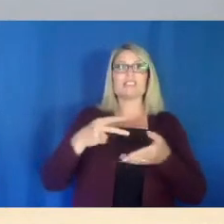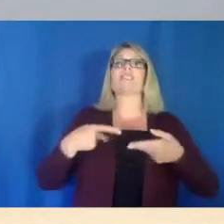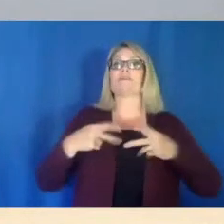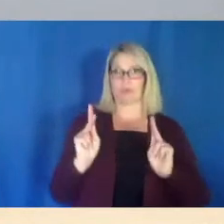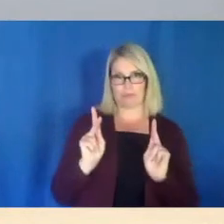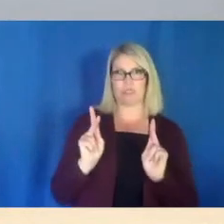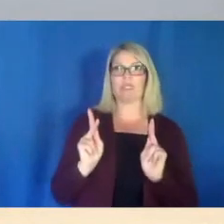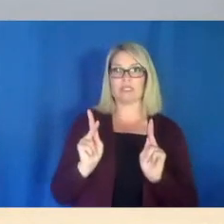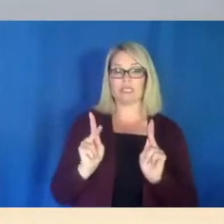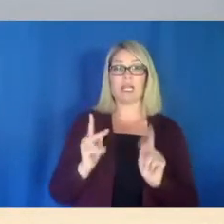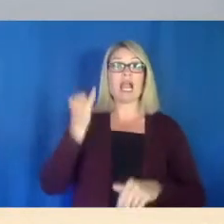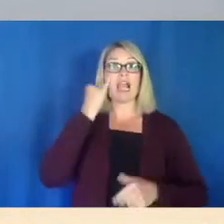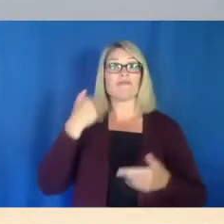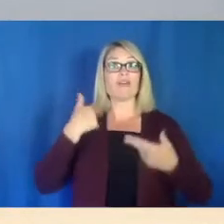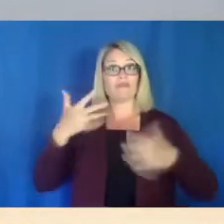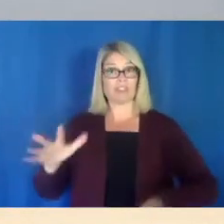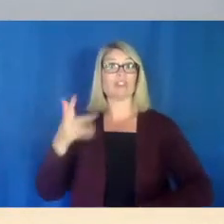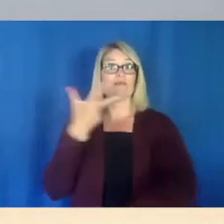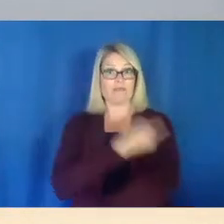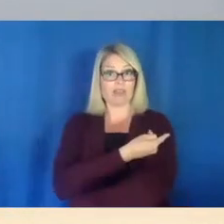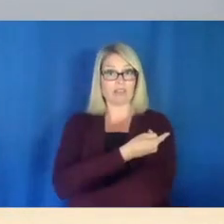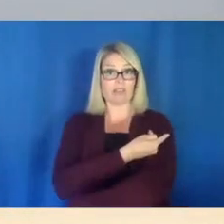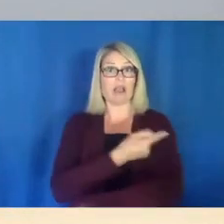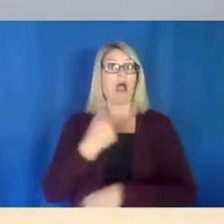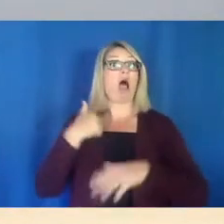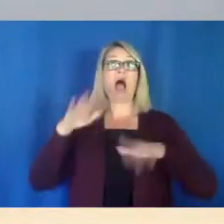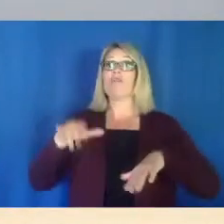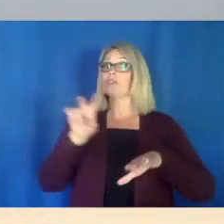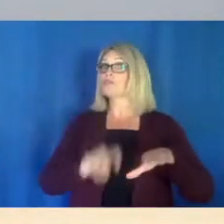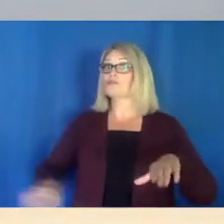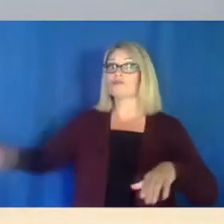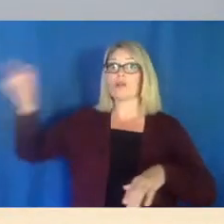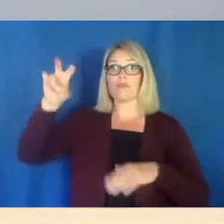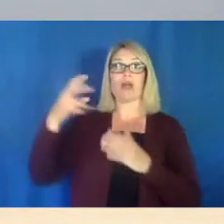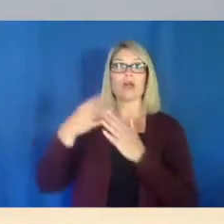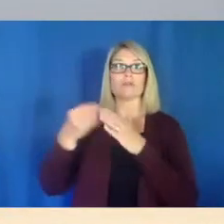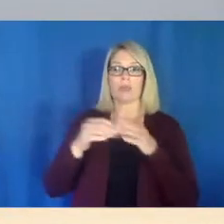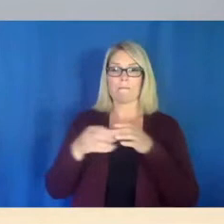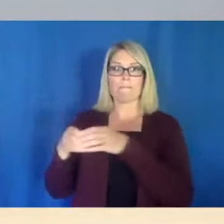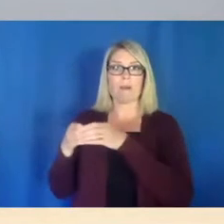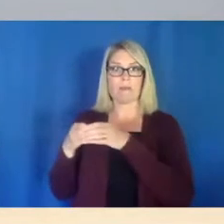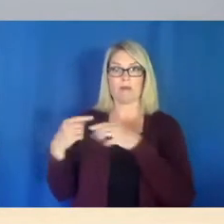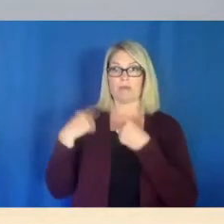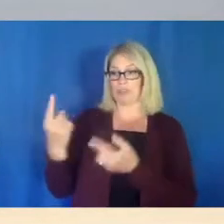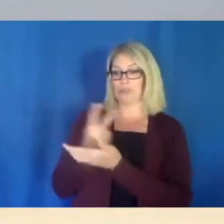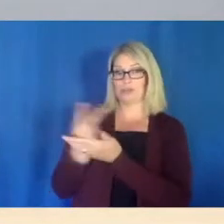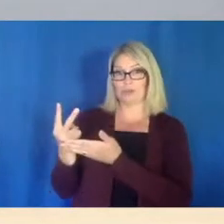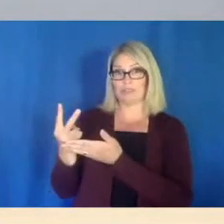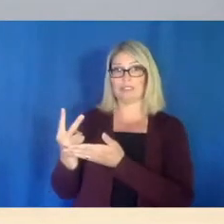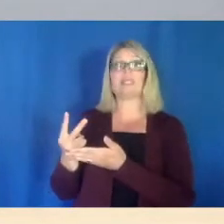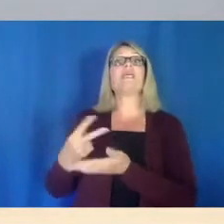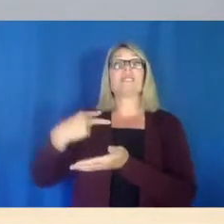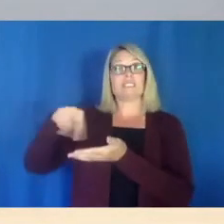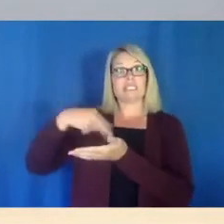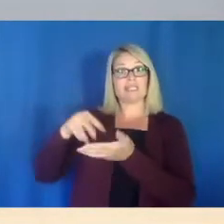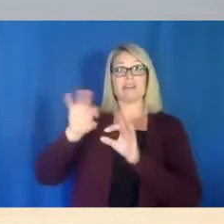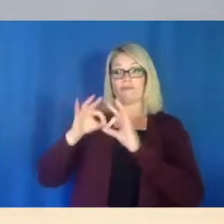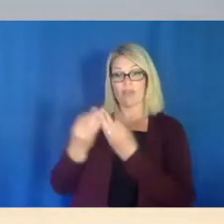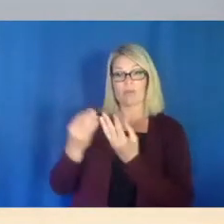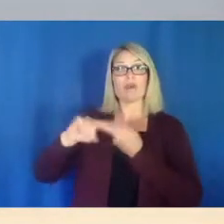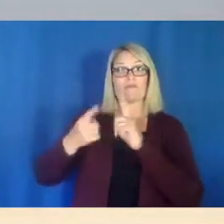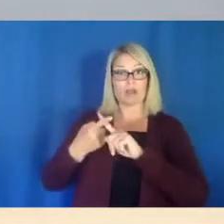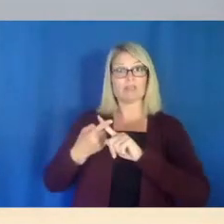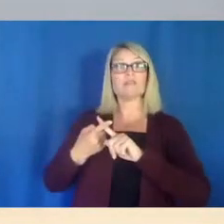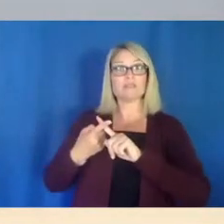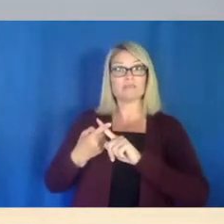are vaccinated and have not been outside Atlantic Canada in the past 14 days, dancing with family and friends at a wedding is a